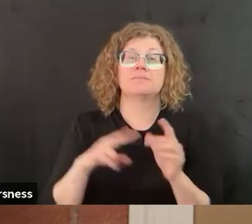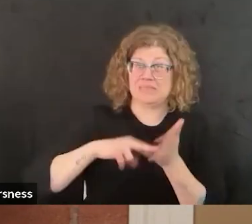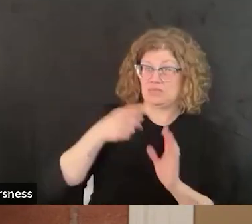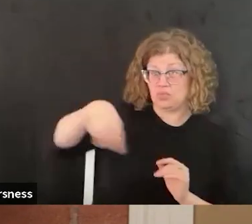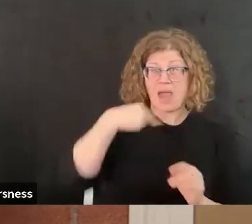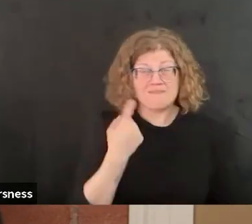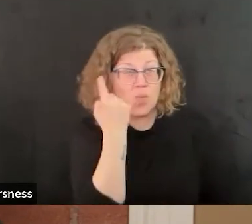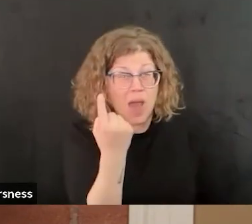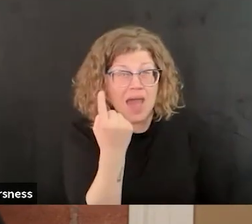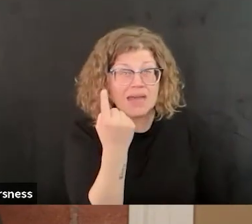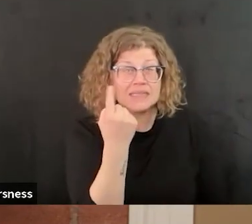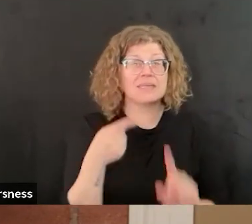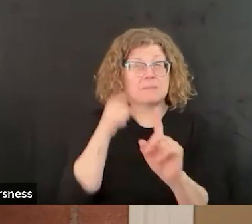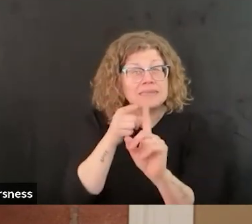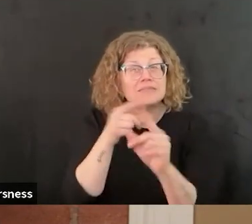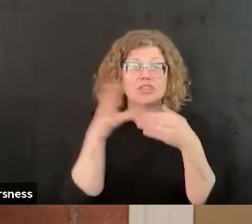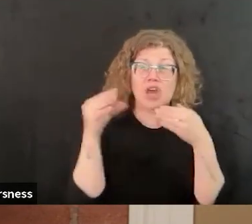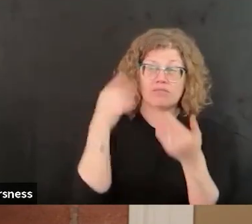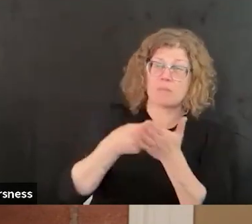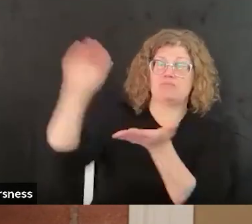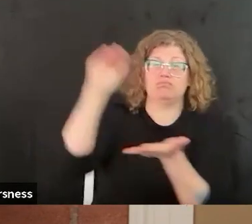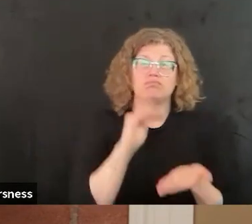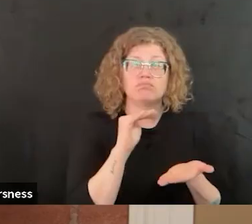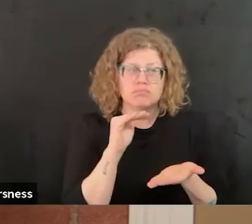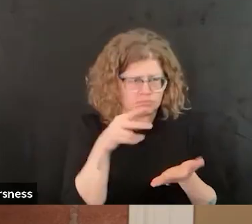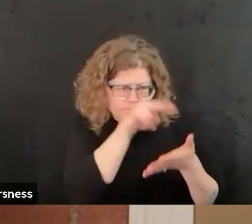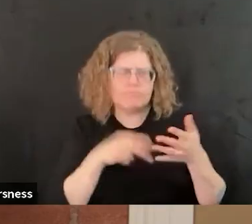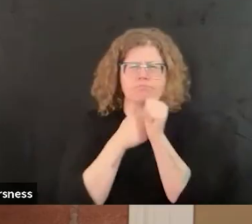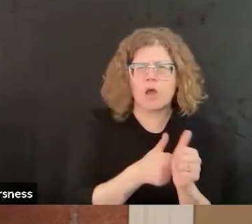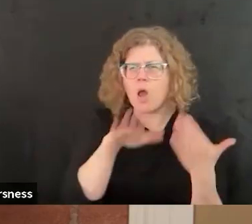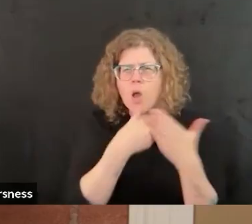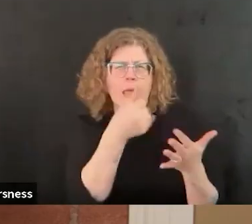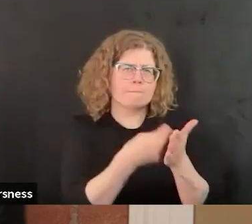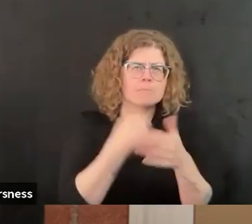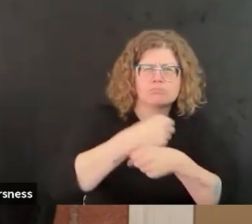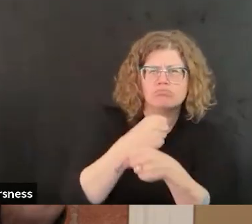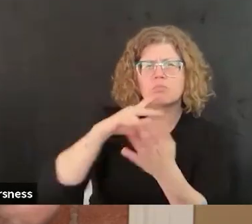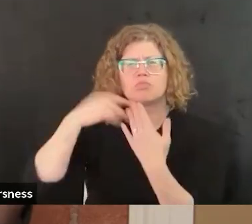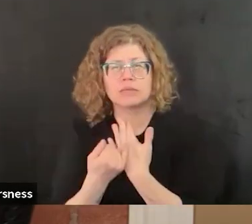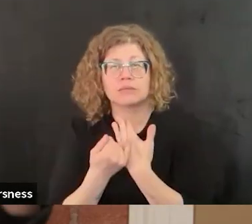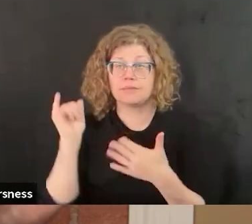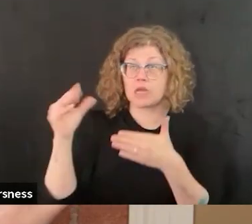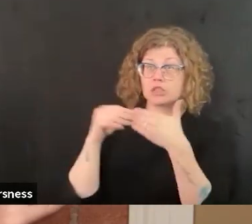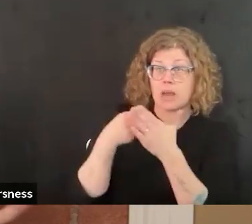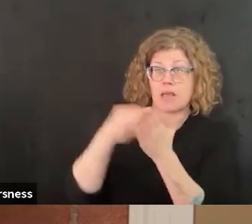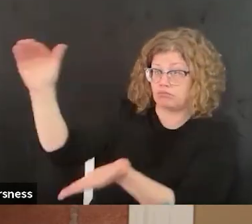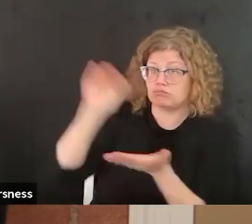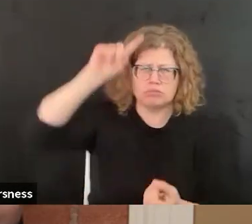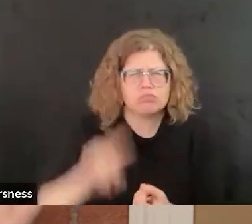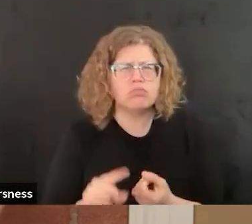have one complete set of funds. That's the amount that you're going to work with for the entire project, and that needs to cover